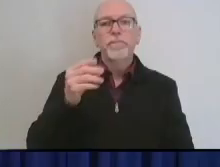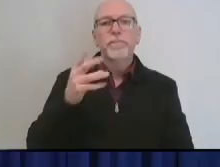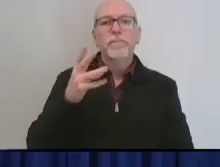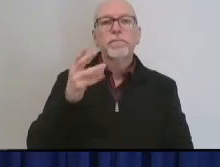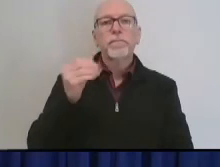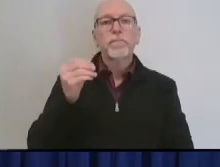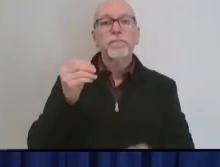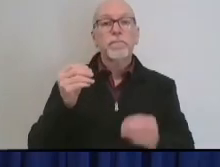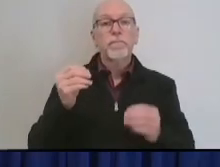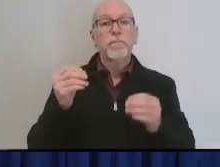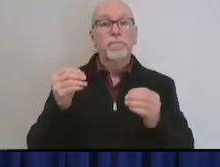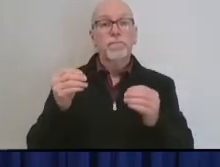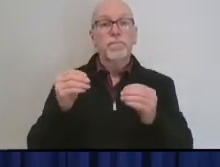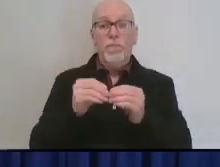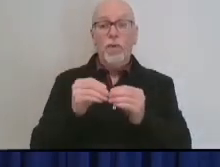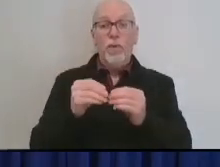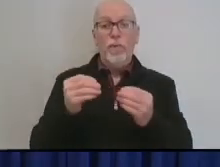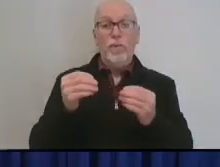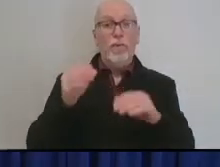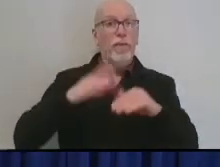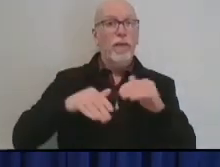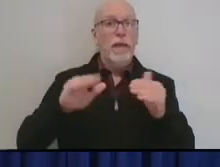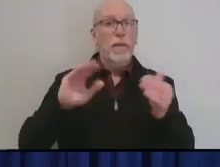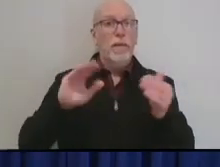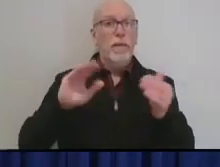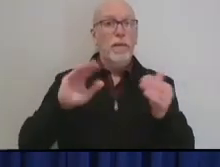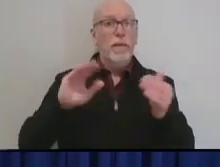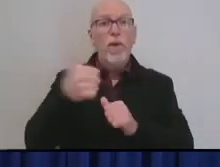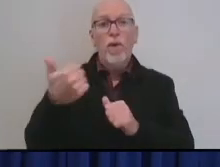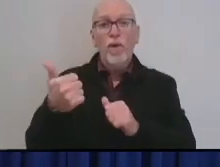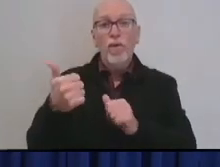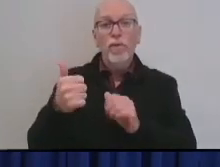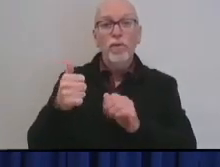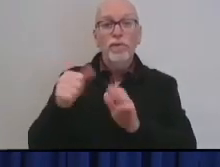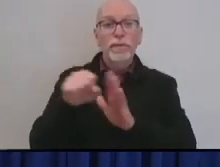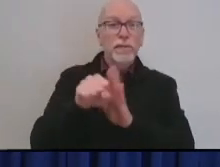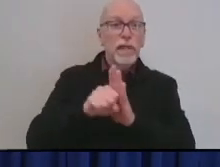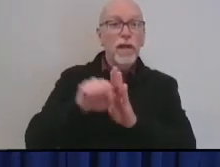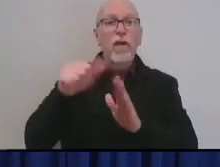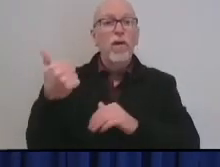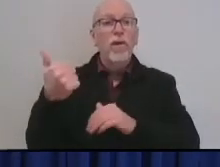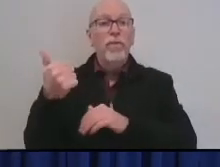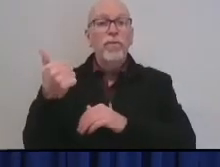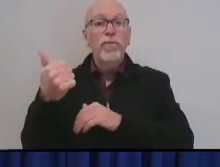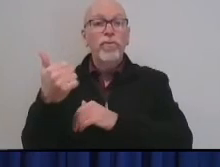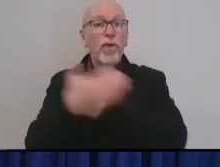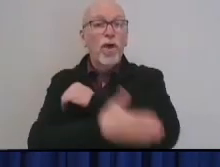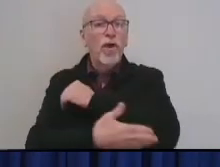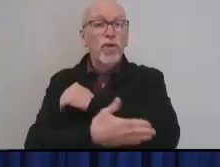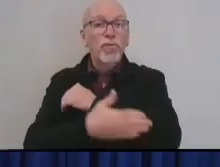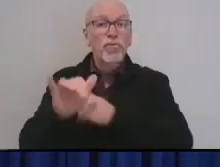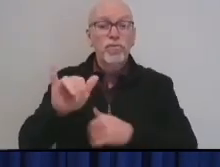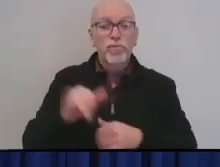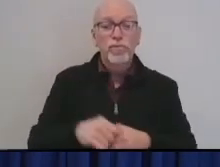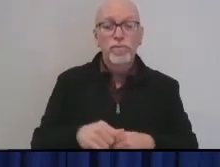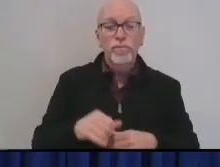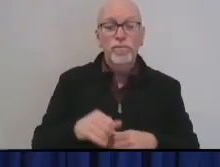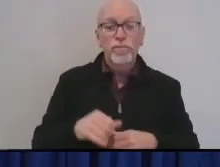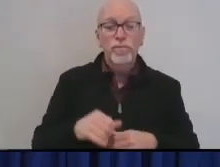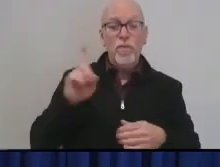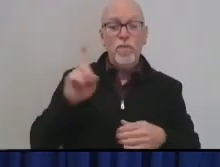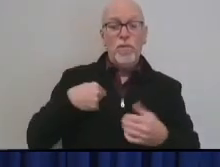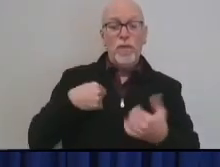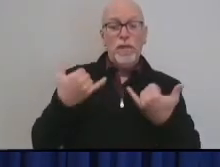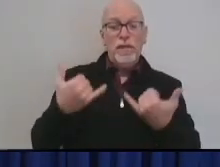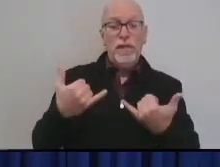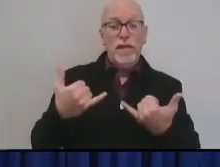than other places around the world. And so from where we were a month ago to